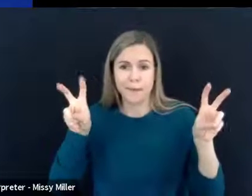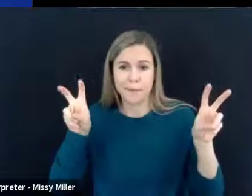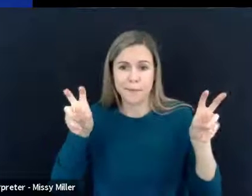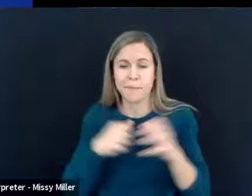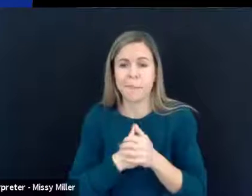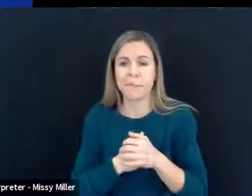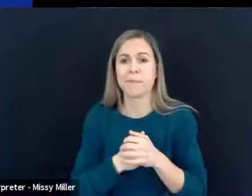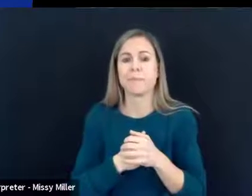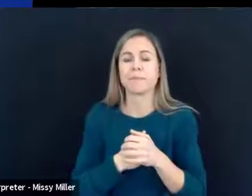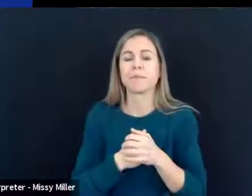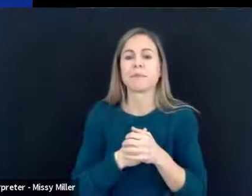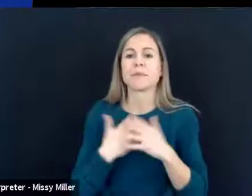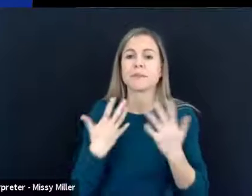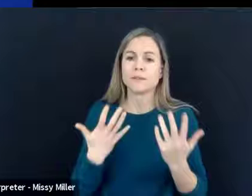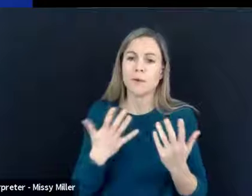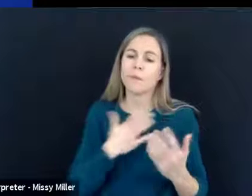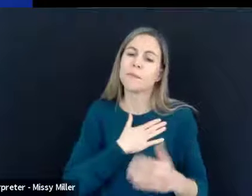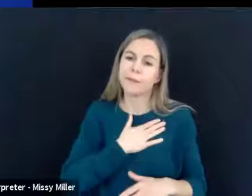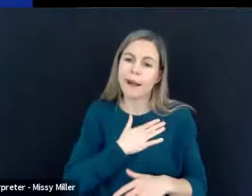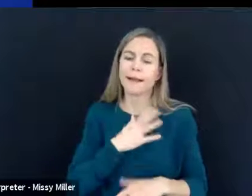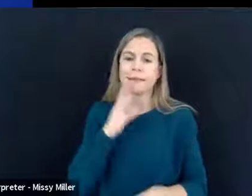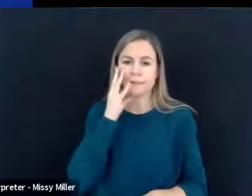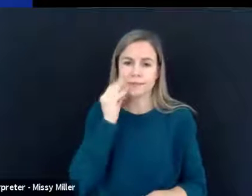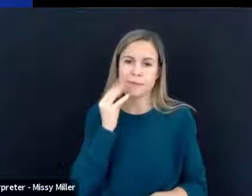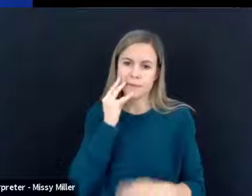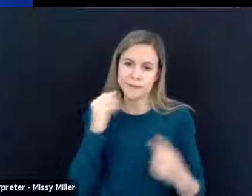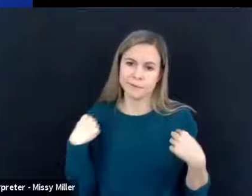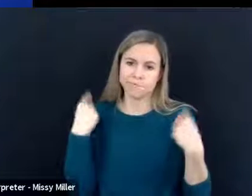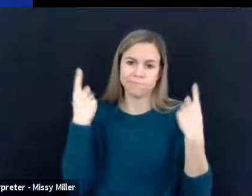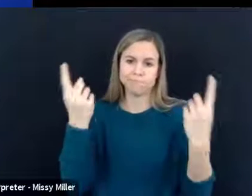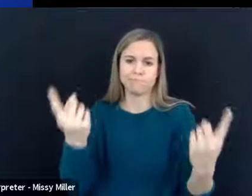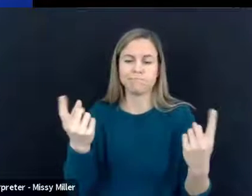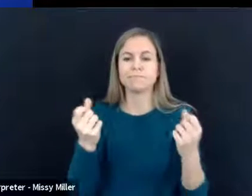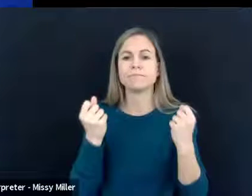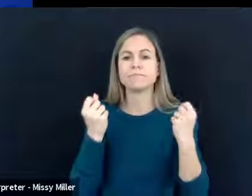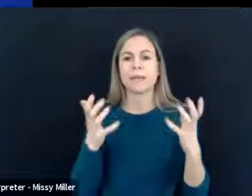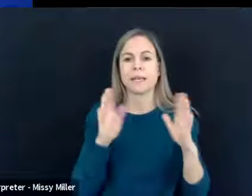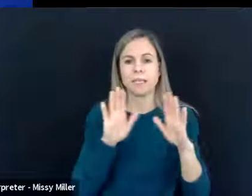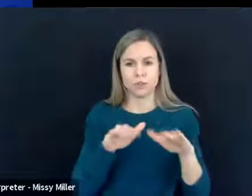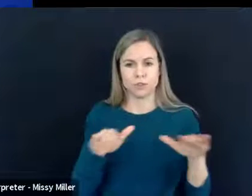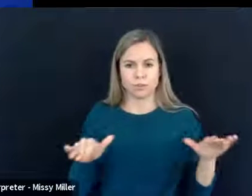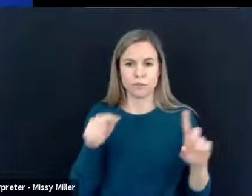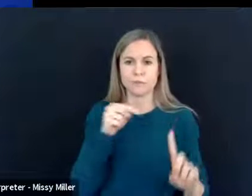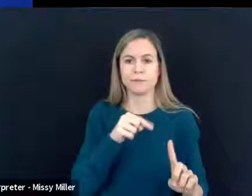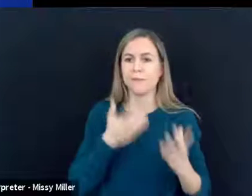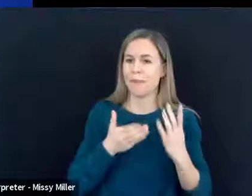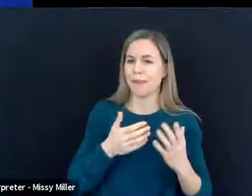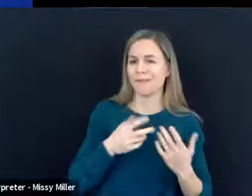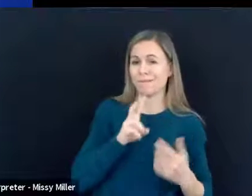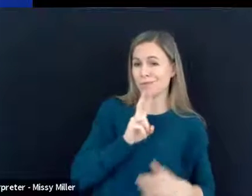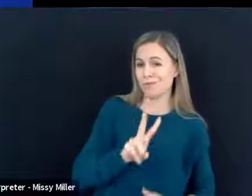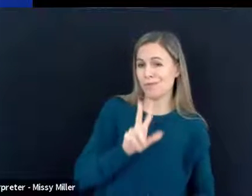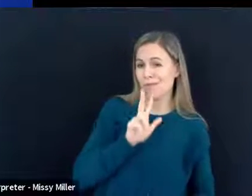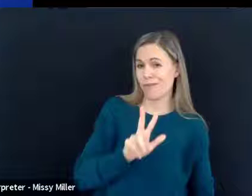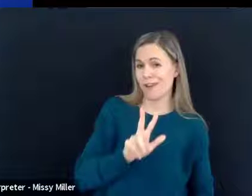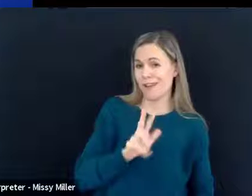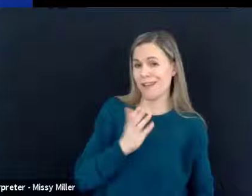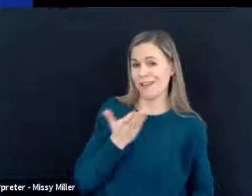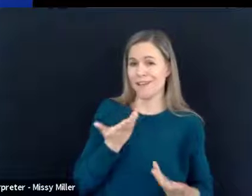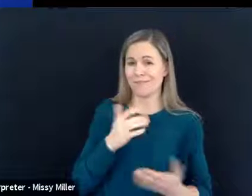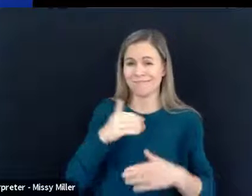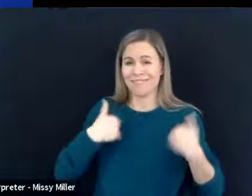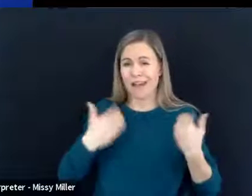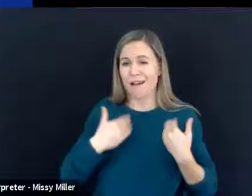So even though in my experience, a lot of kids, particularly toddlers, early elementary